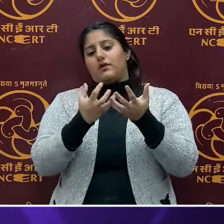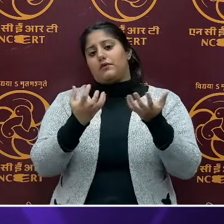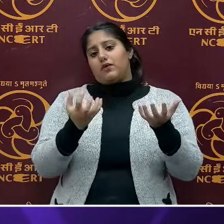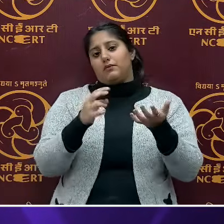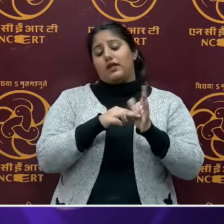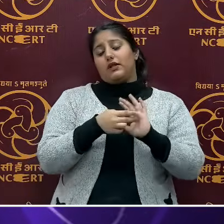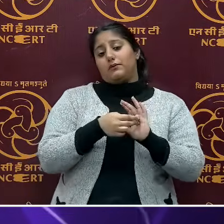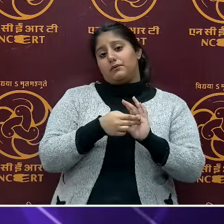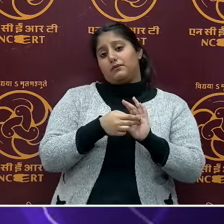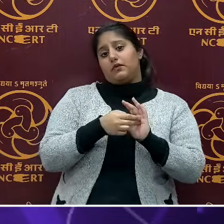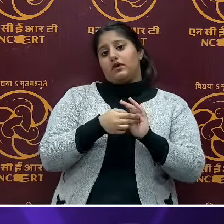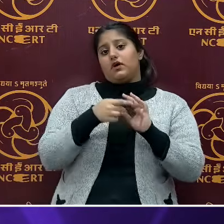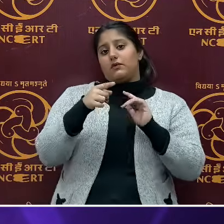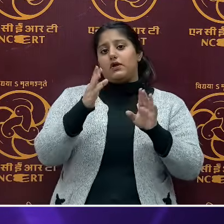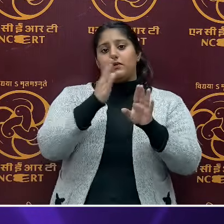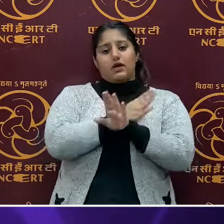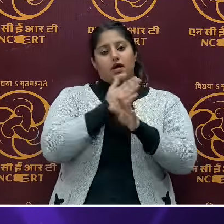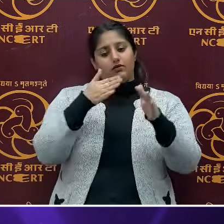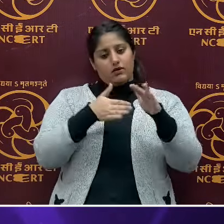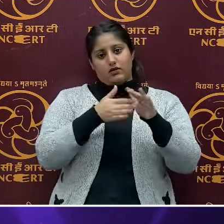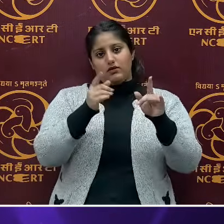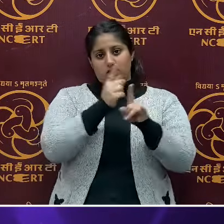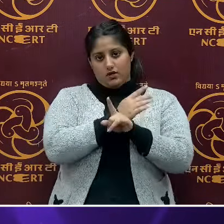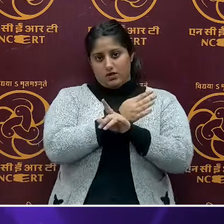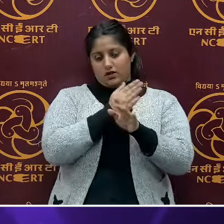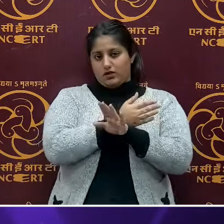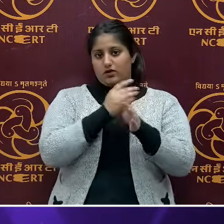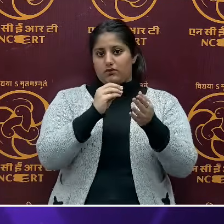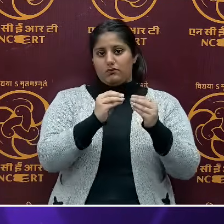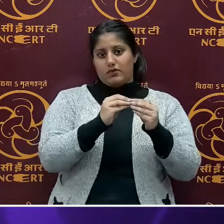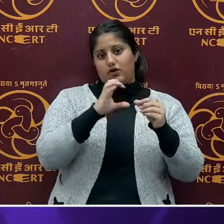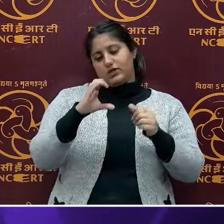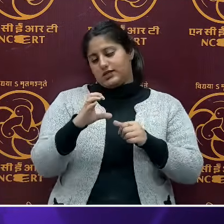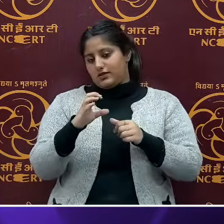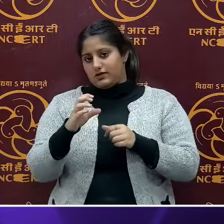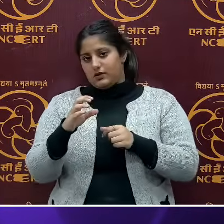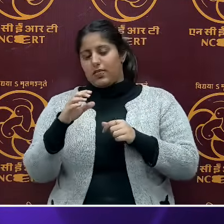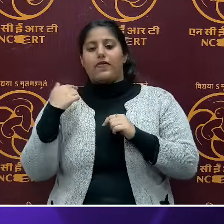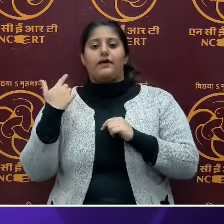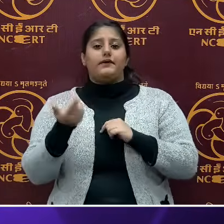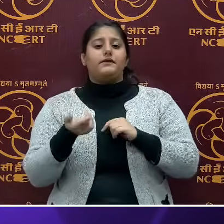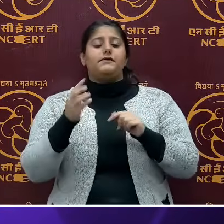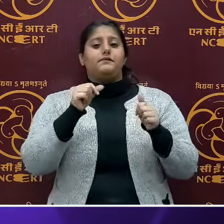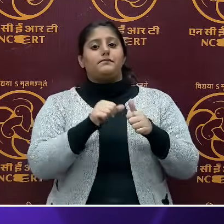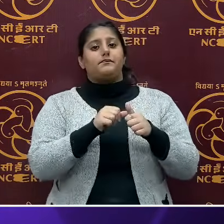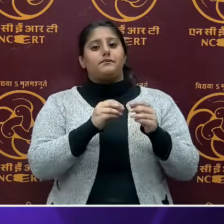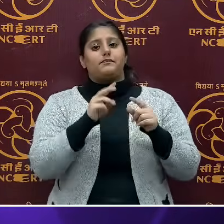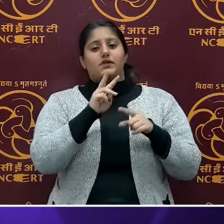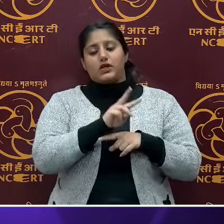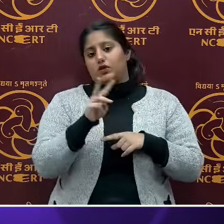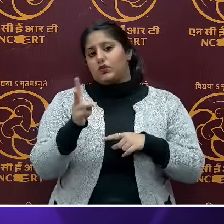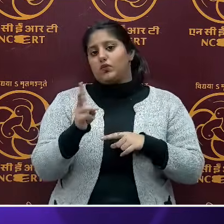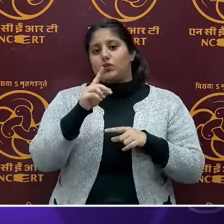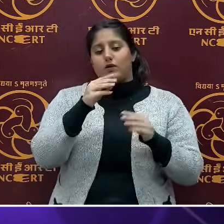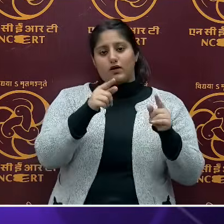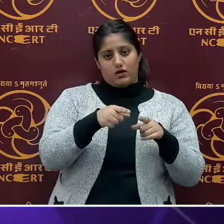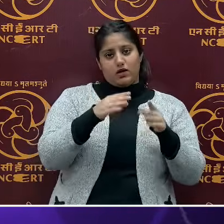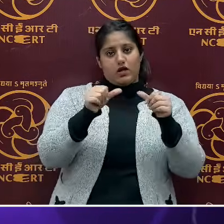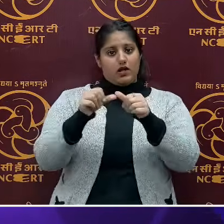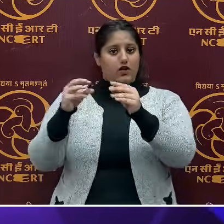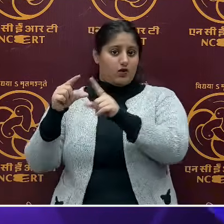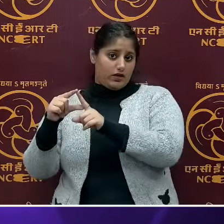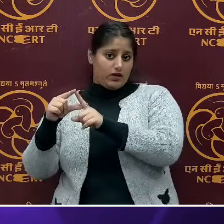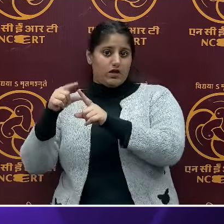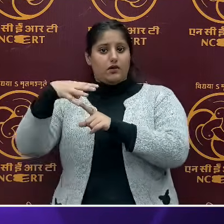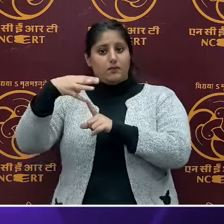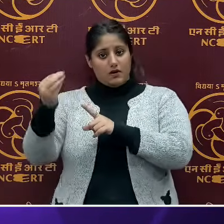Means means the terms which are inside. That means B and C. So these two terms are outside, A and D. So